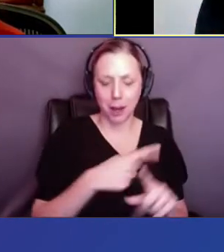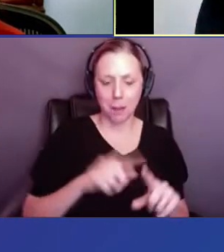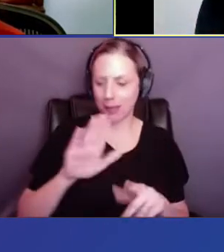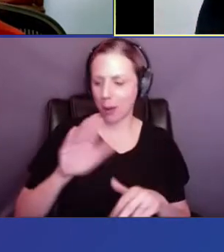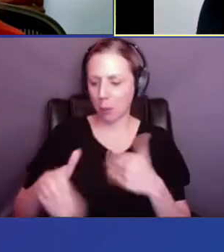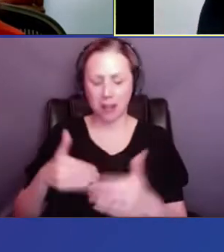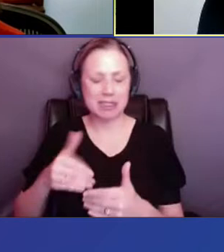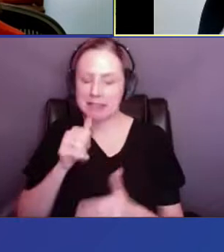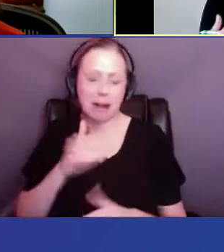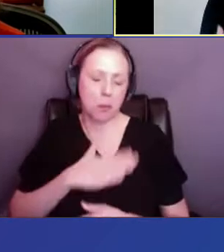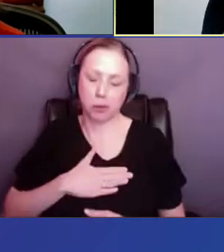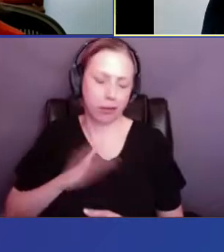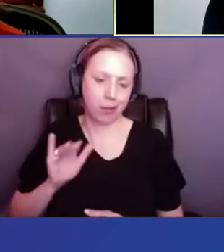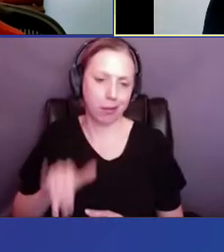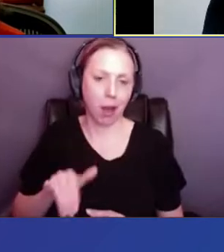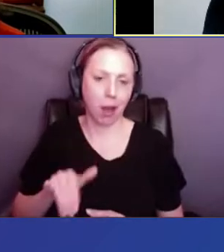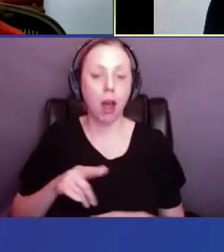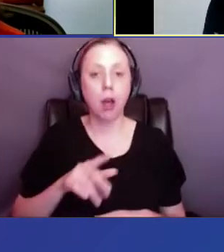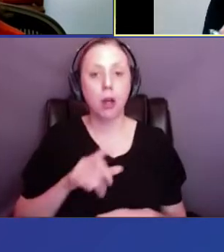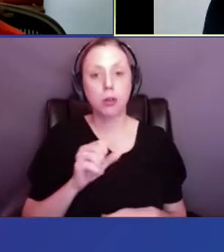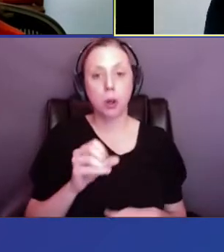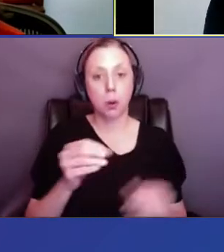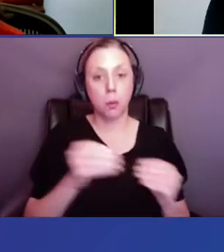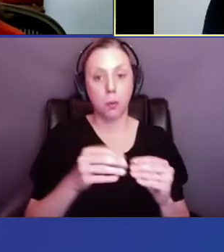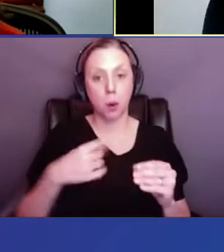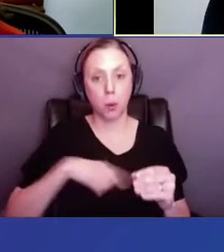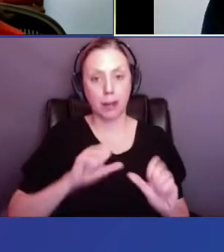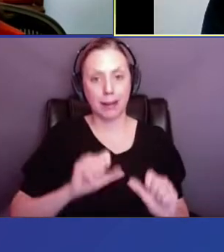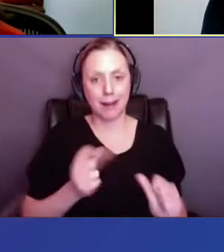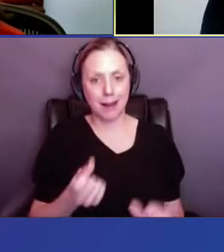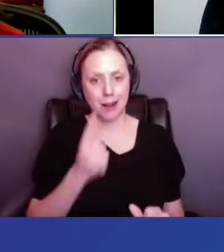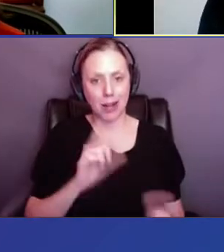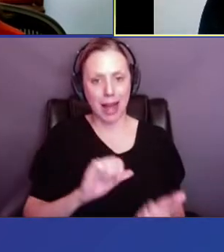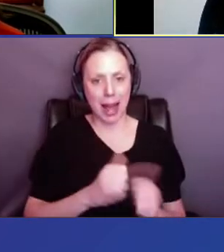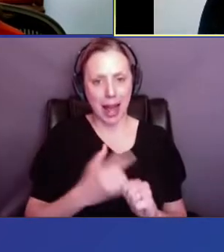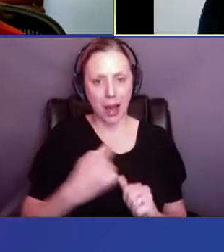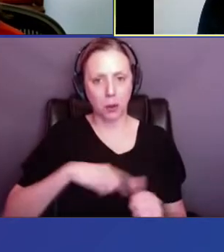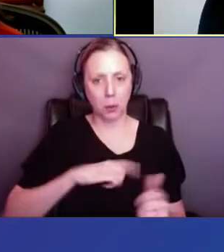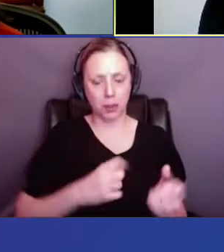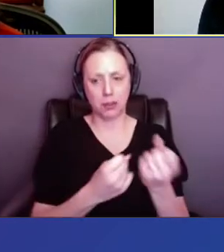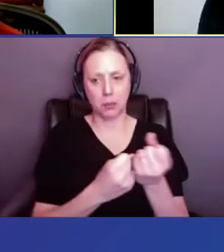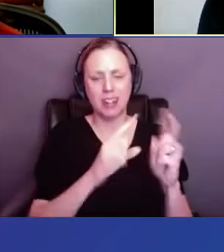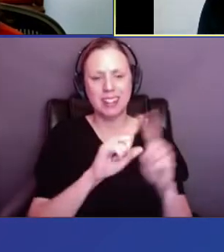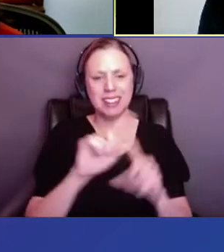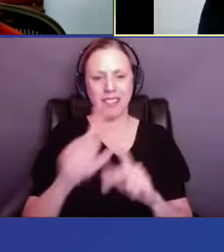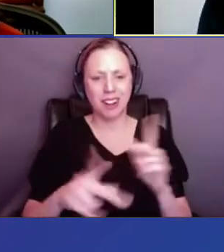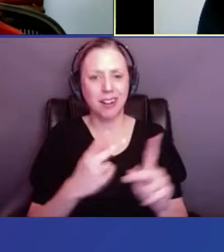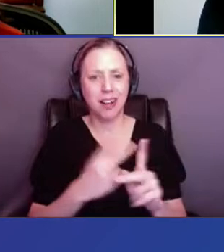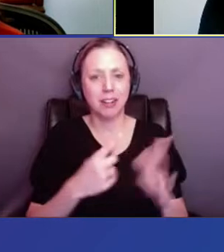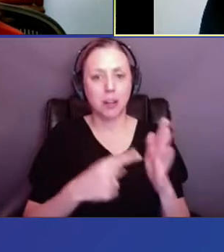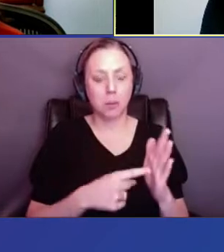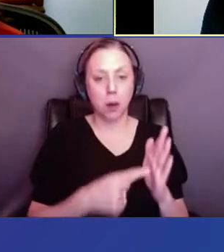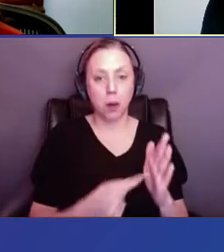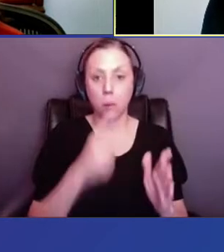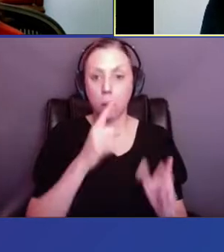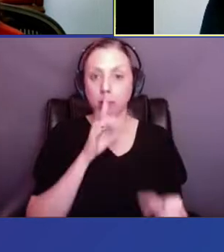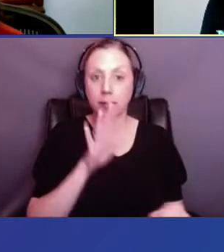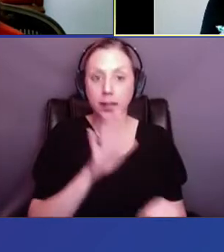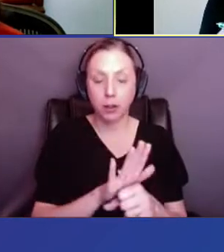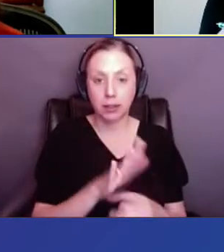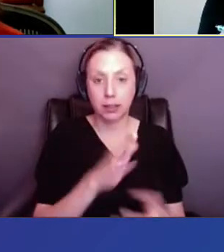process. And so I think the more that we can understand how do we actually support with different types of models, one of them being guaranteed